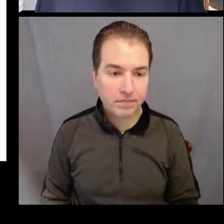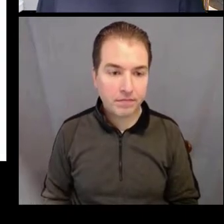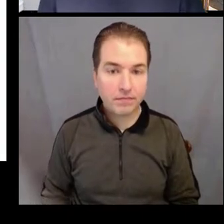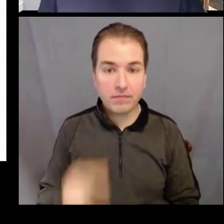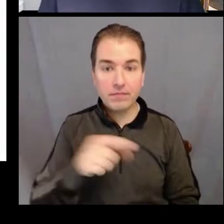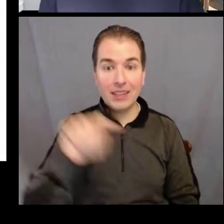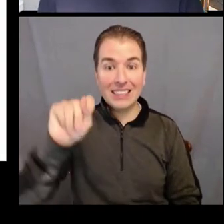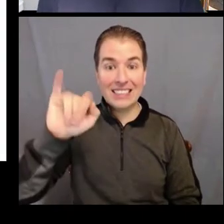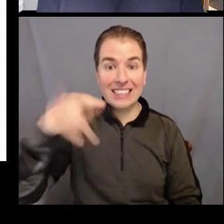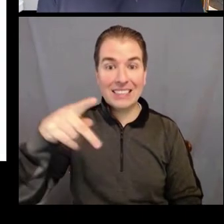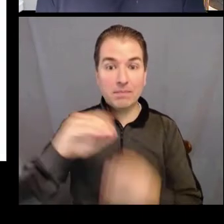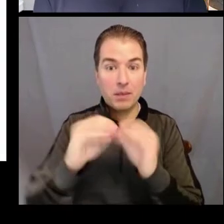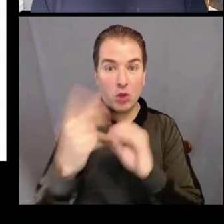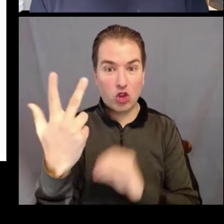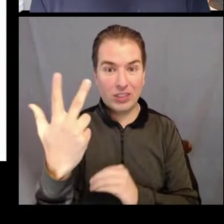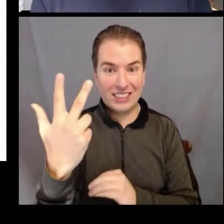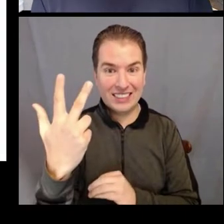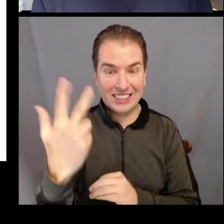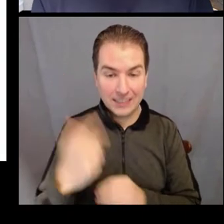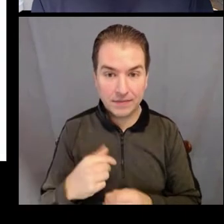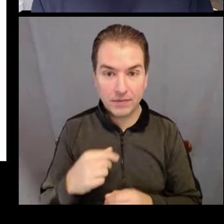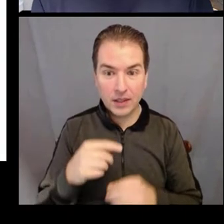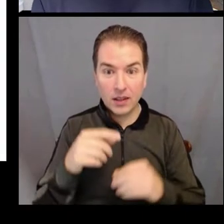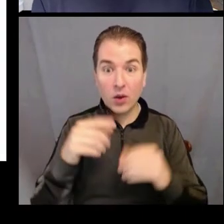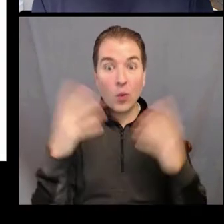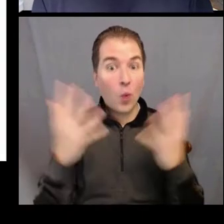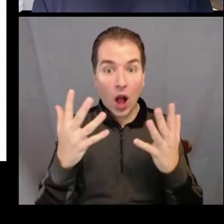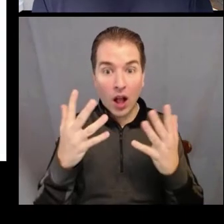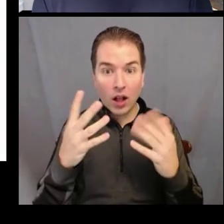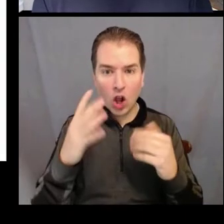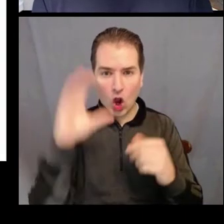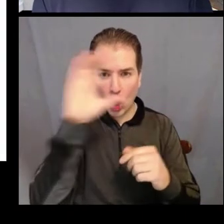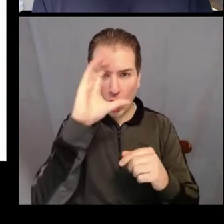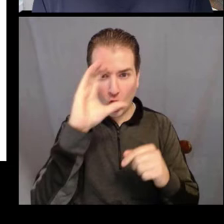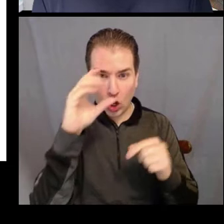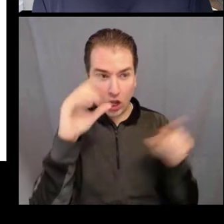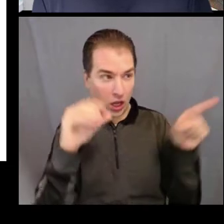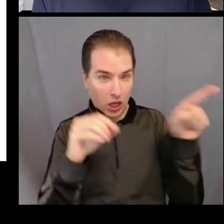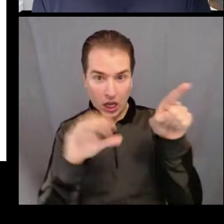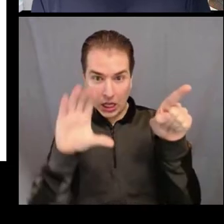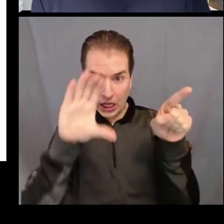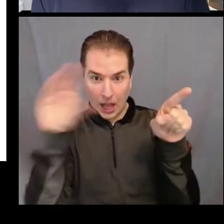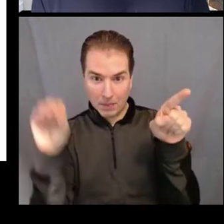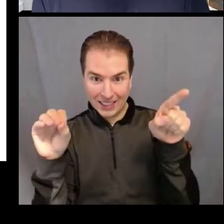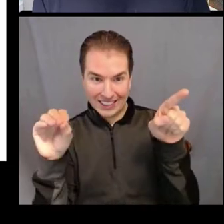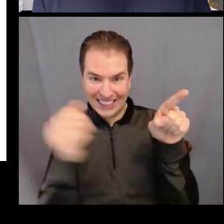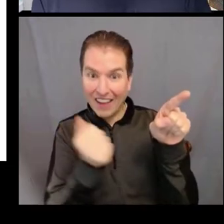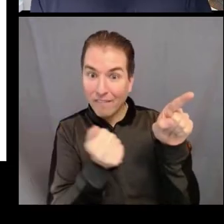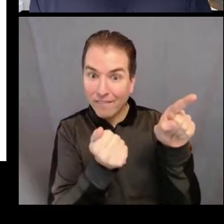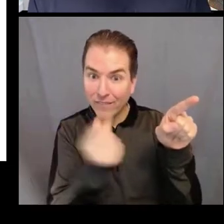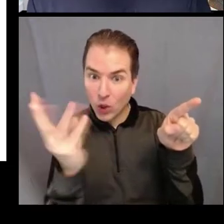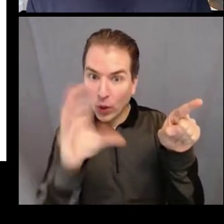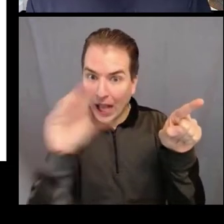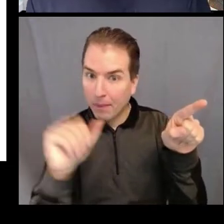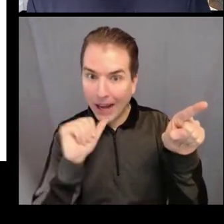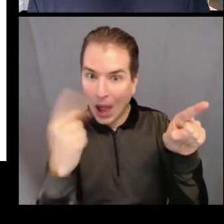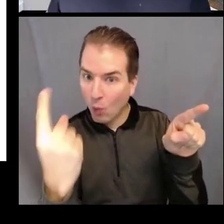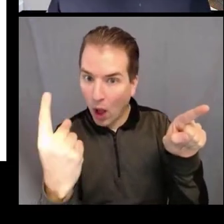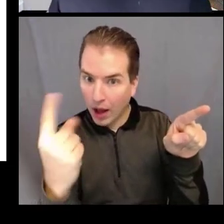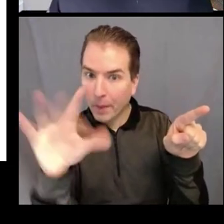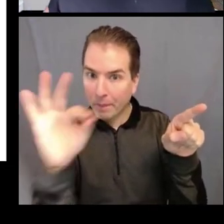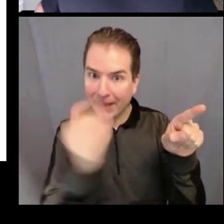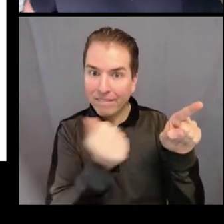Tip number 3. Find companies in your market niche to represent. You need to find several companies to